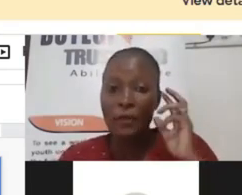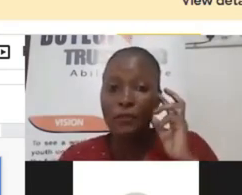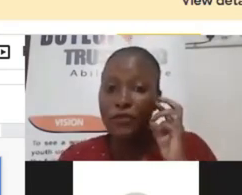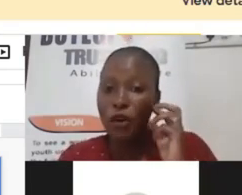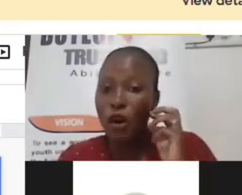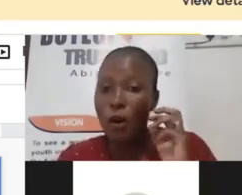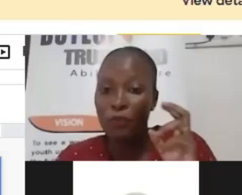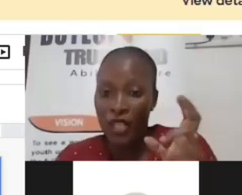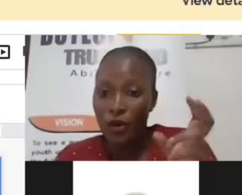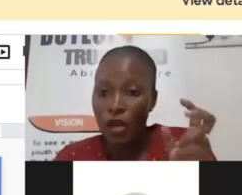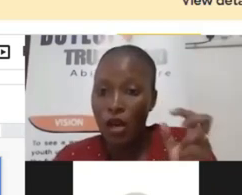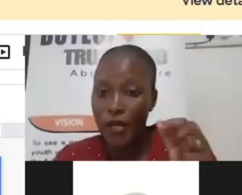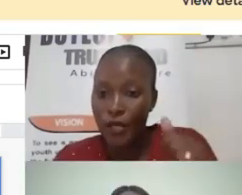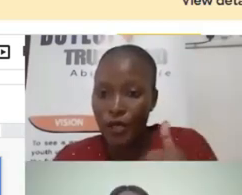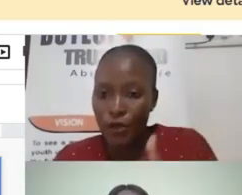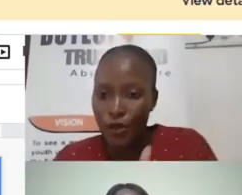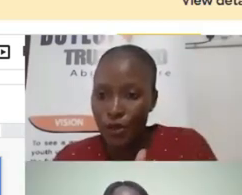skill before